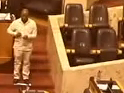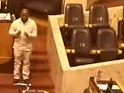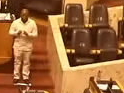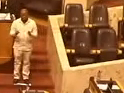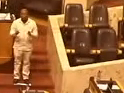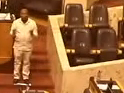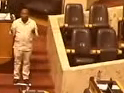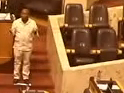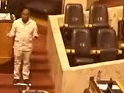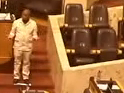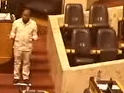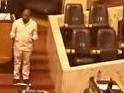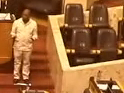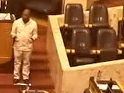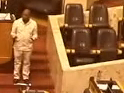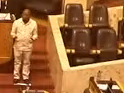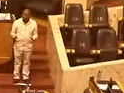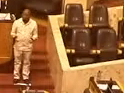to